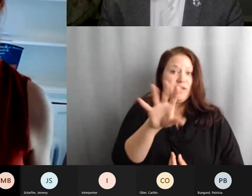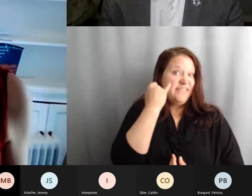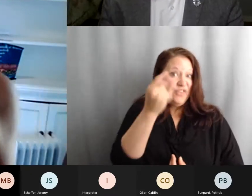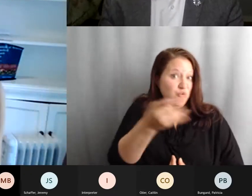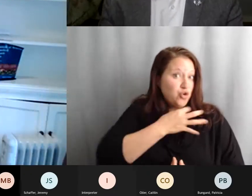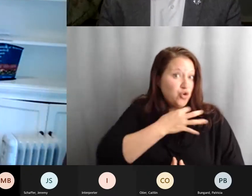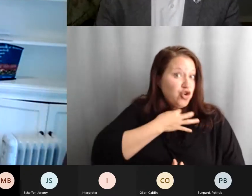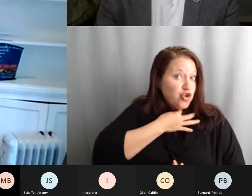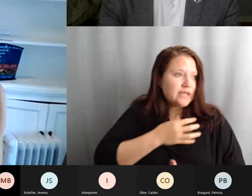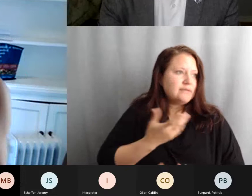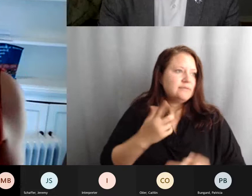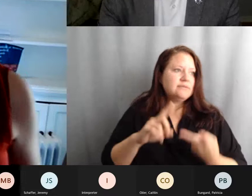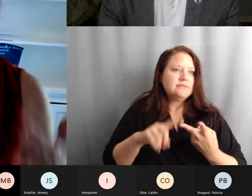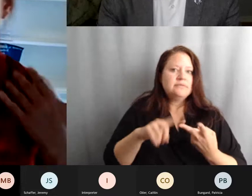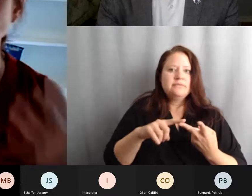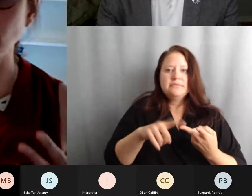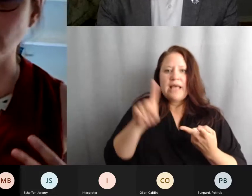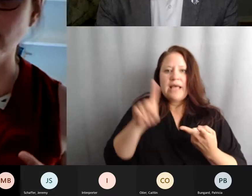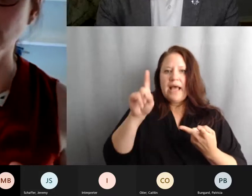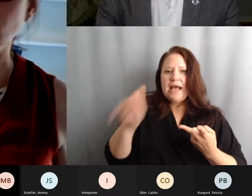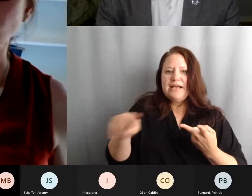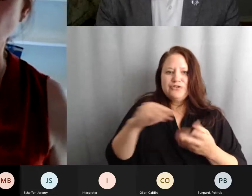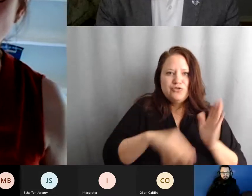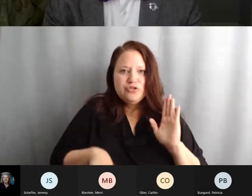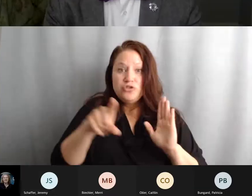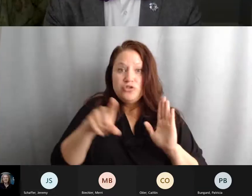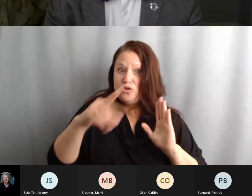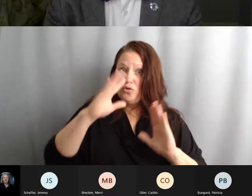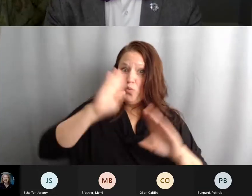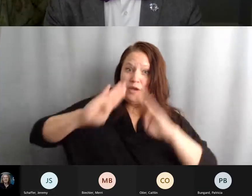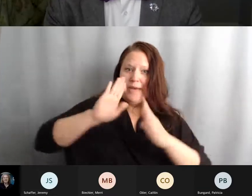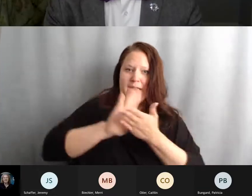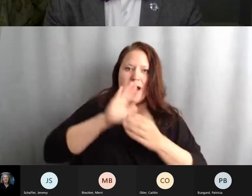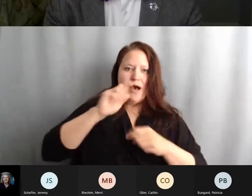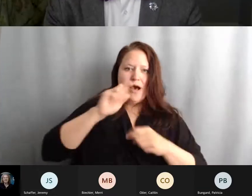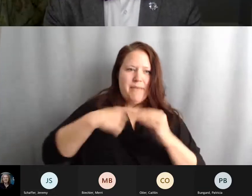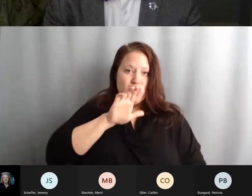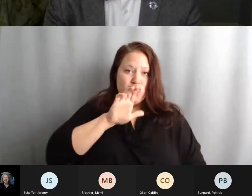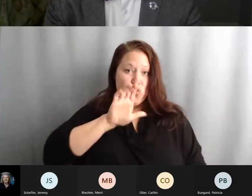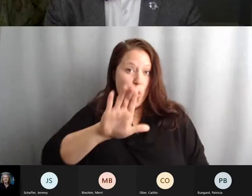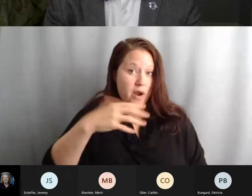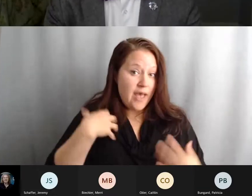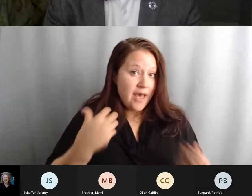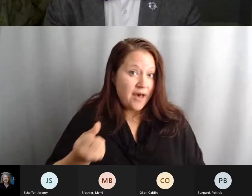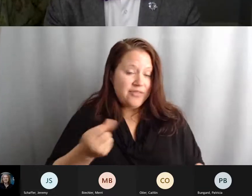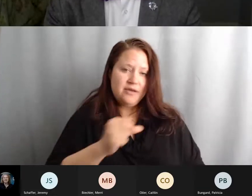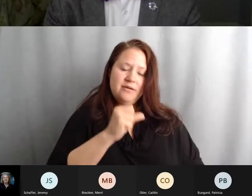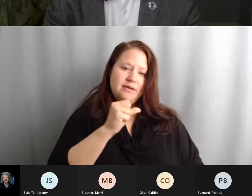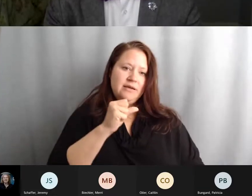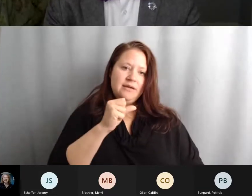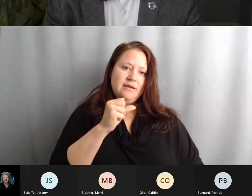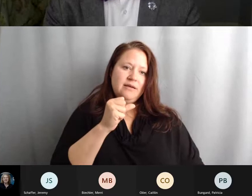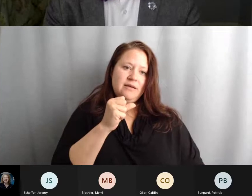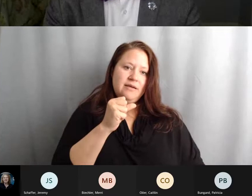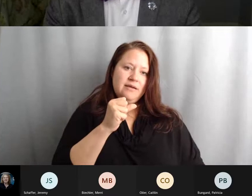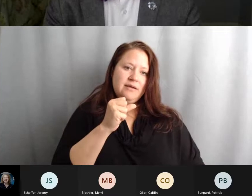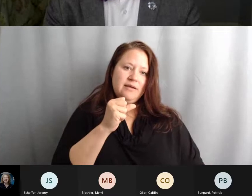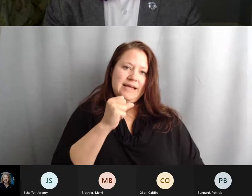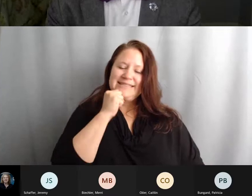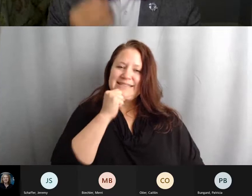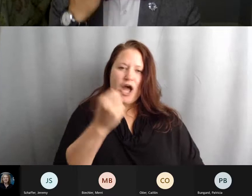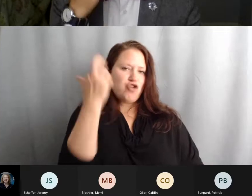curiosity, to ask students because you're worried about your health is not considered a